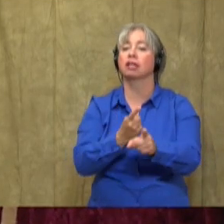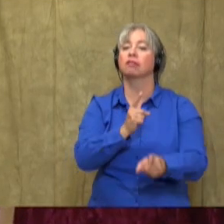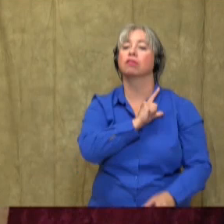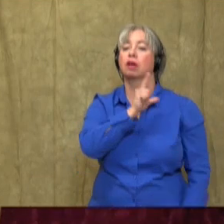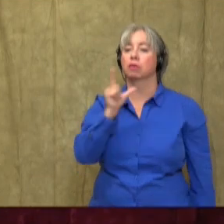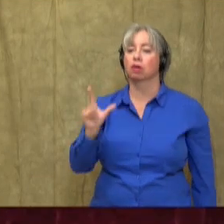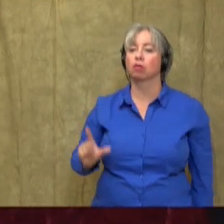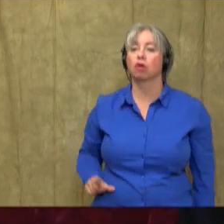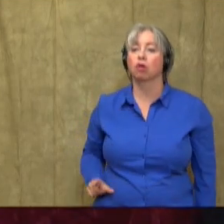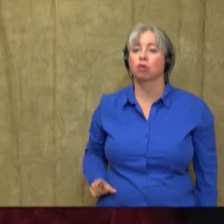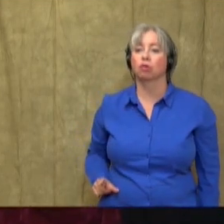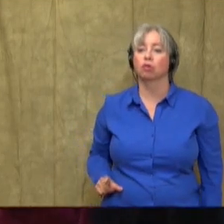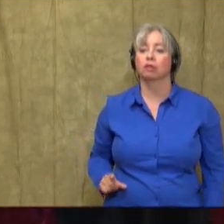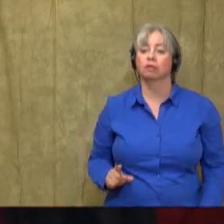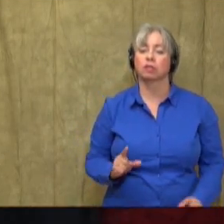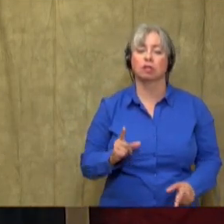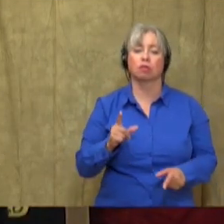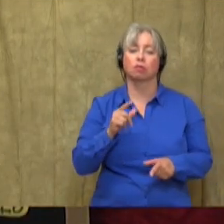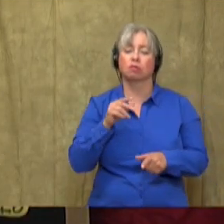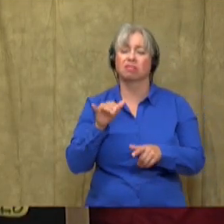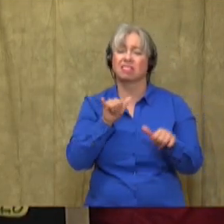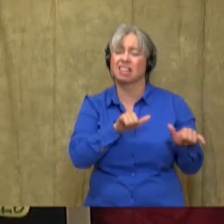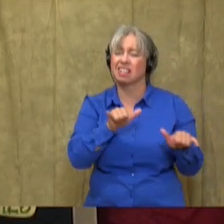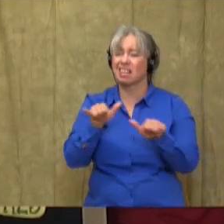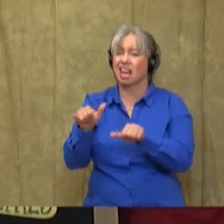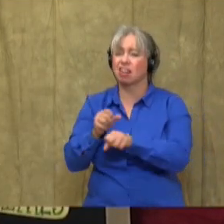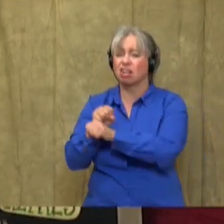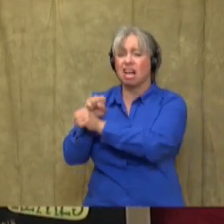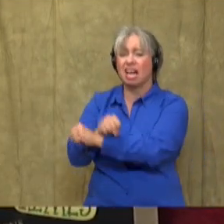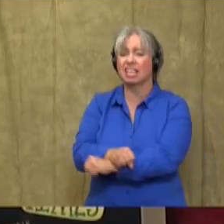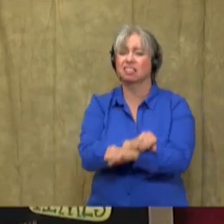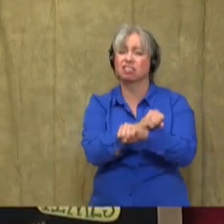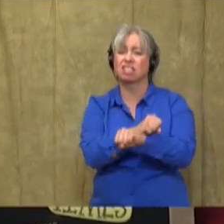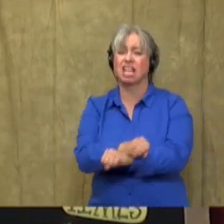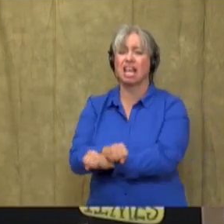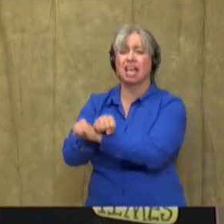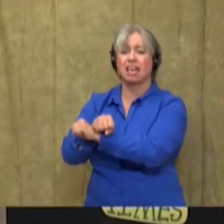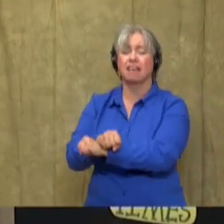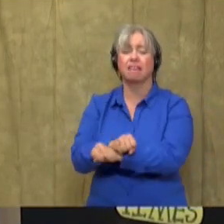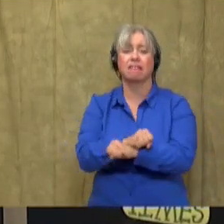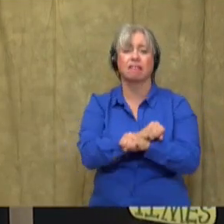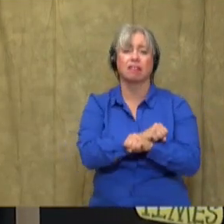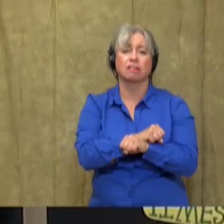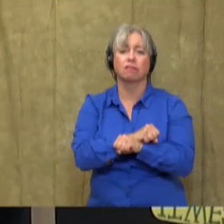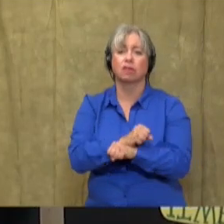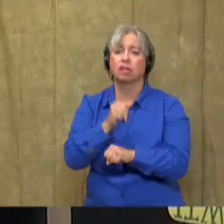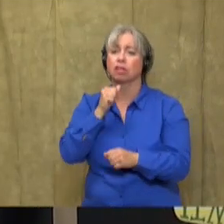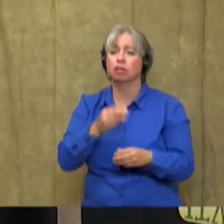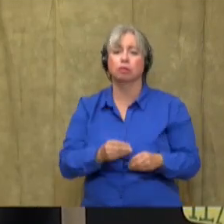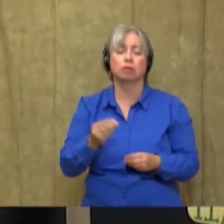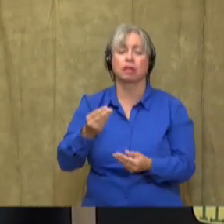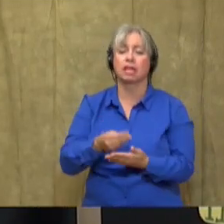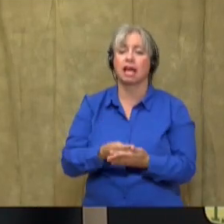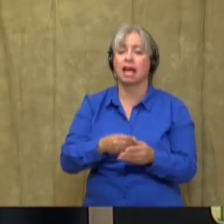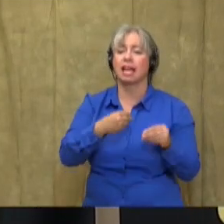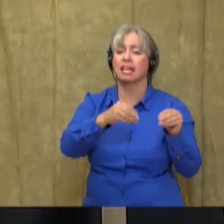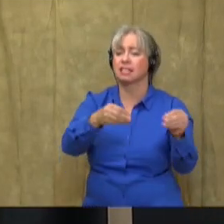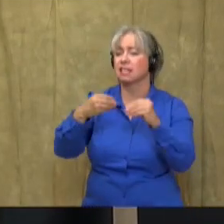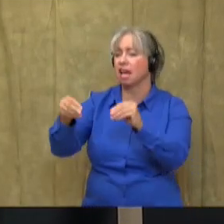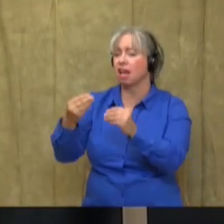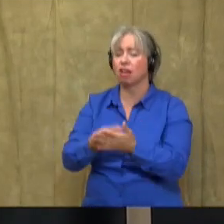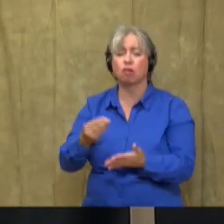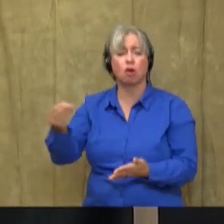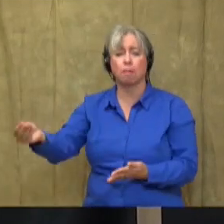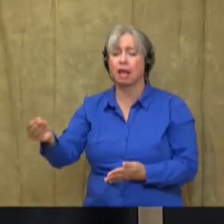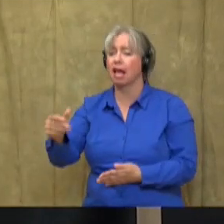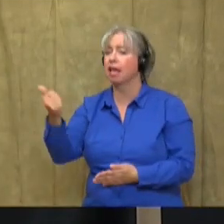they were almost like slaves, but during this particular time period, you could not purchase or sell or buy another